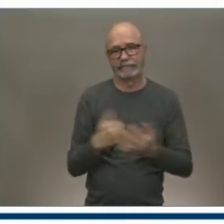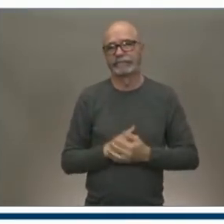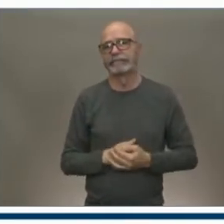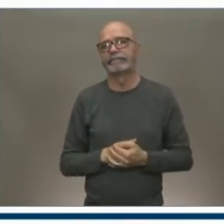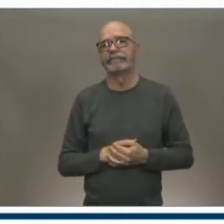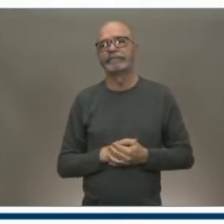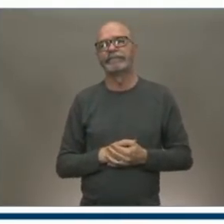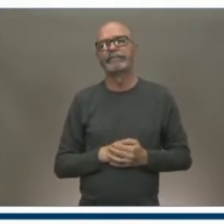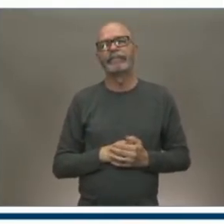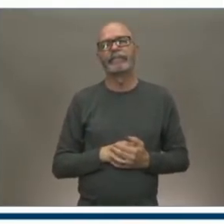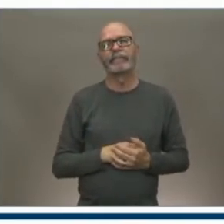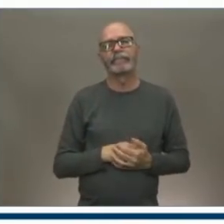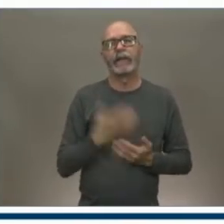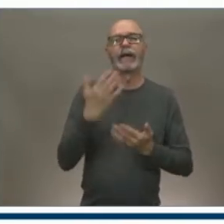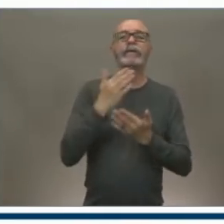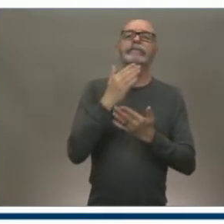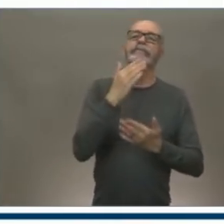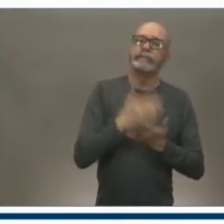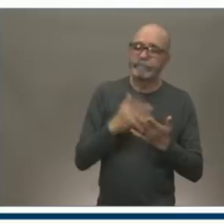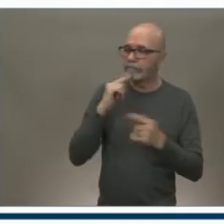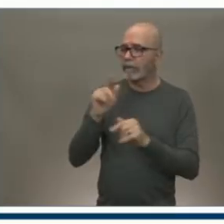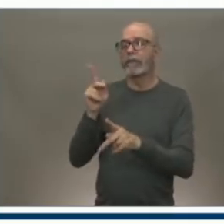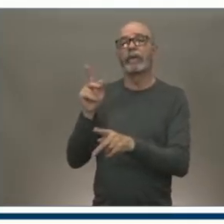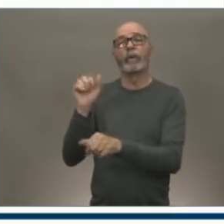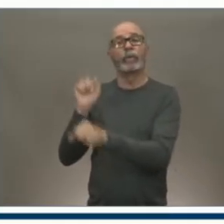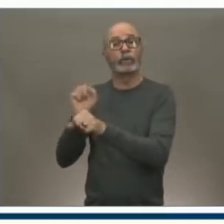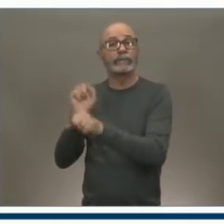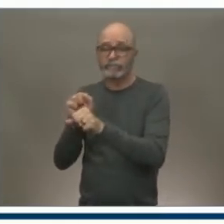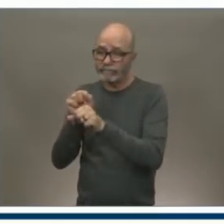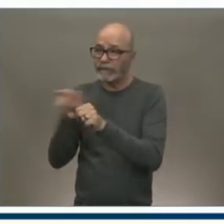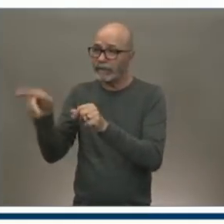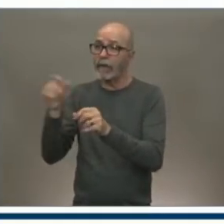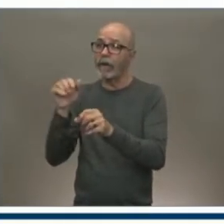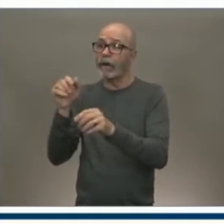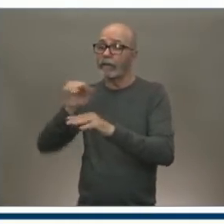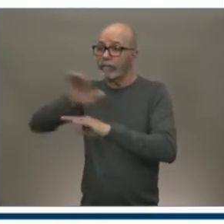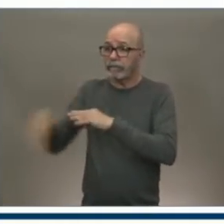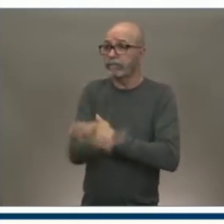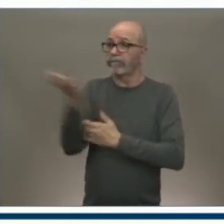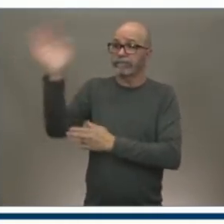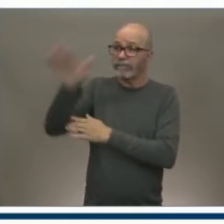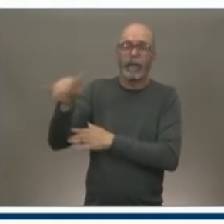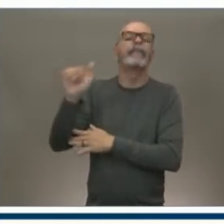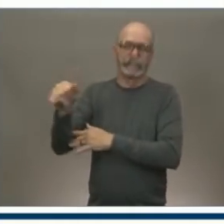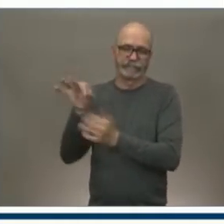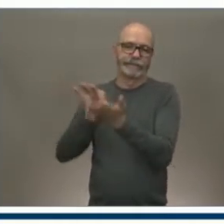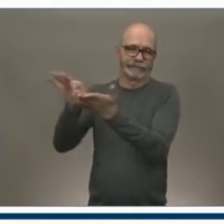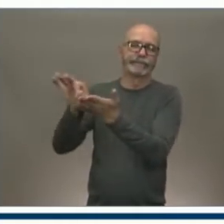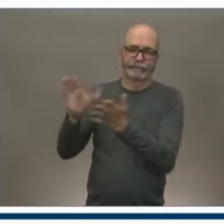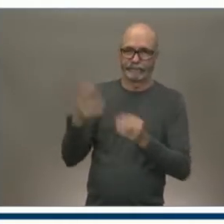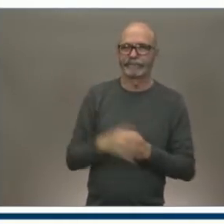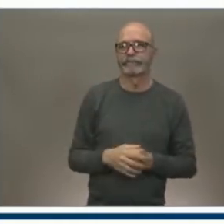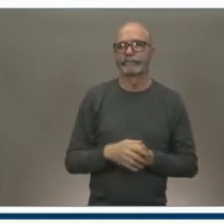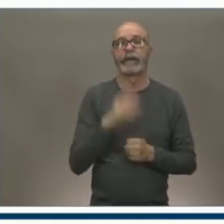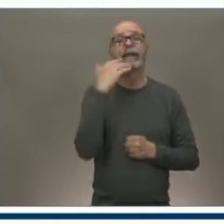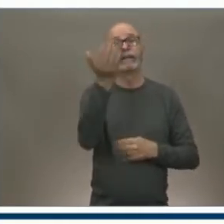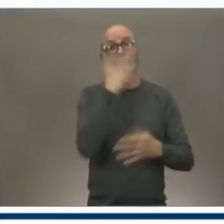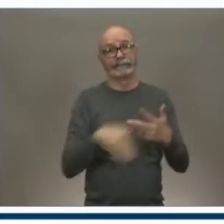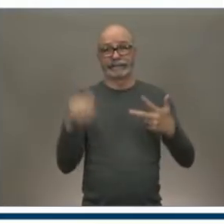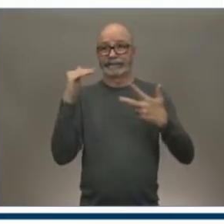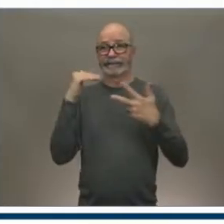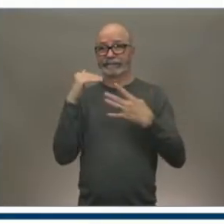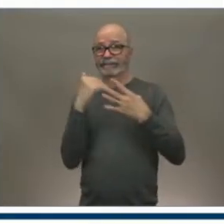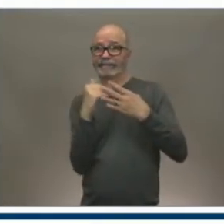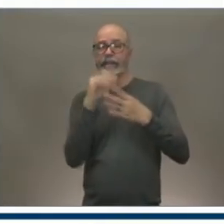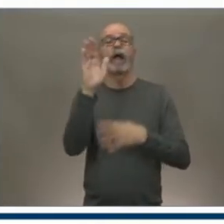sites that making them a priority protects all the rest of us. And we also are going to be focused on, as I mentioned earlier, African Nova